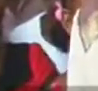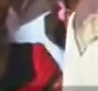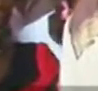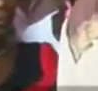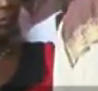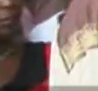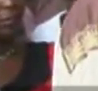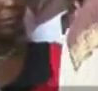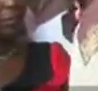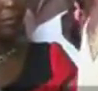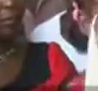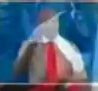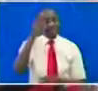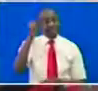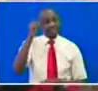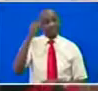Sisi kama Interfaith